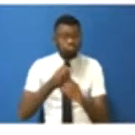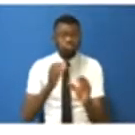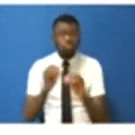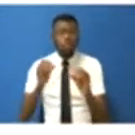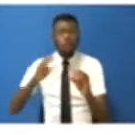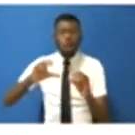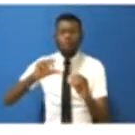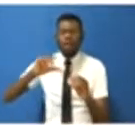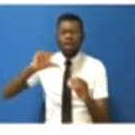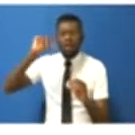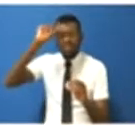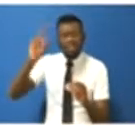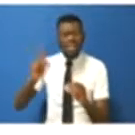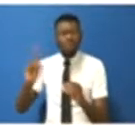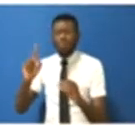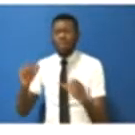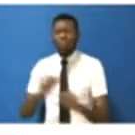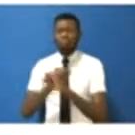is a county in